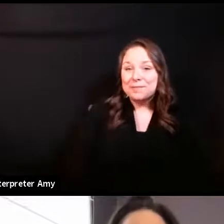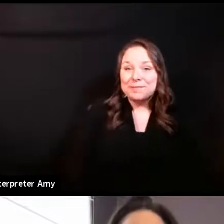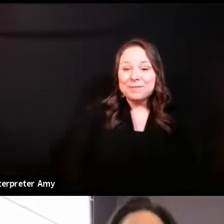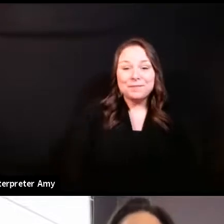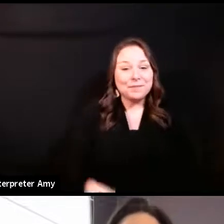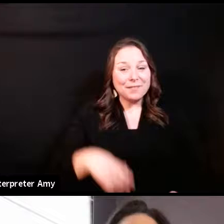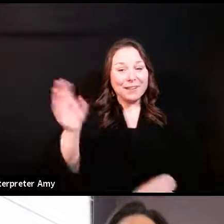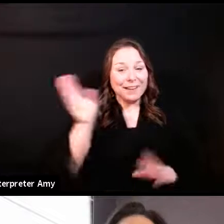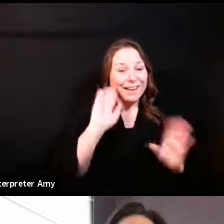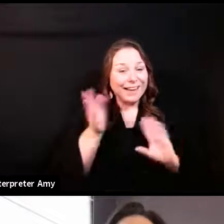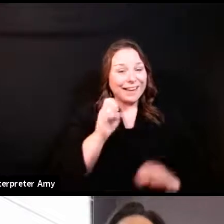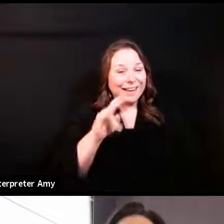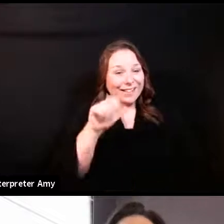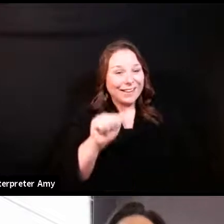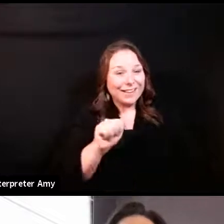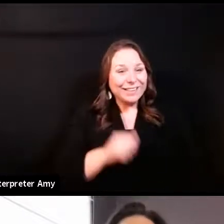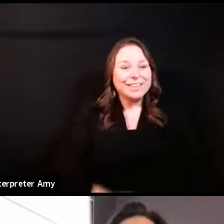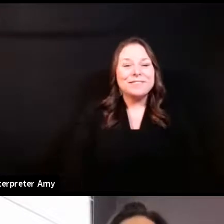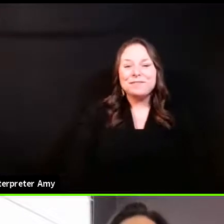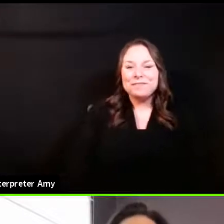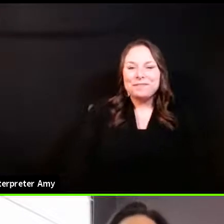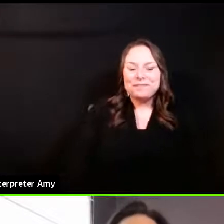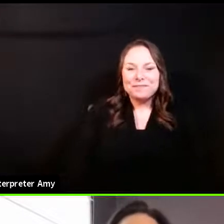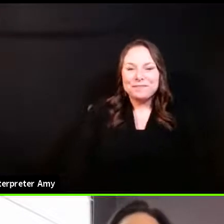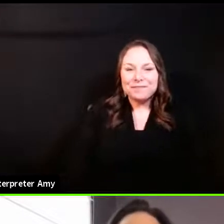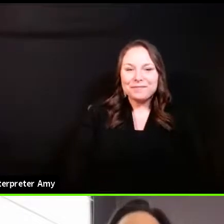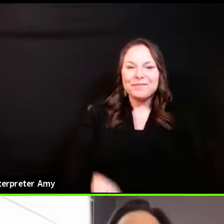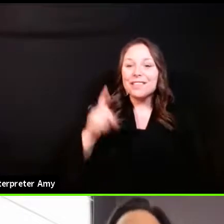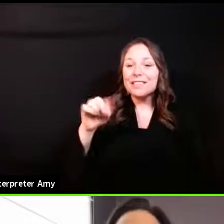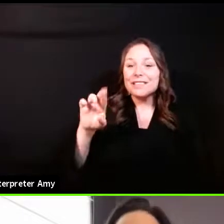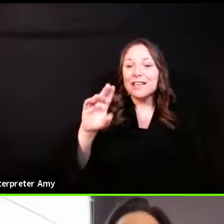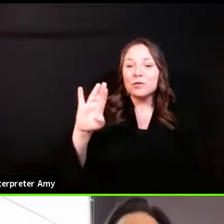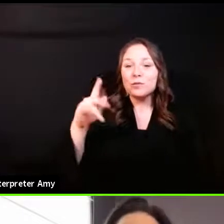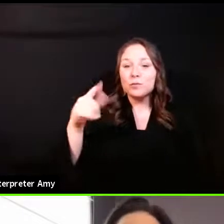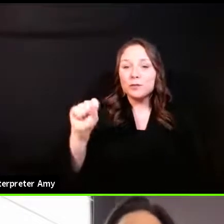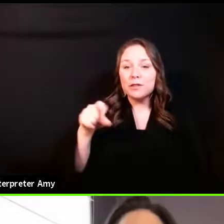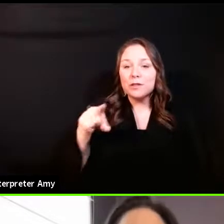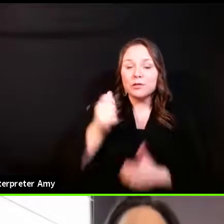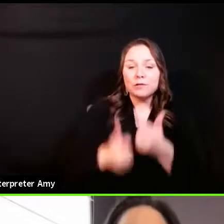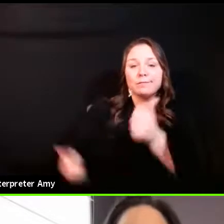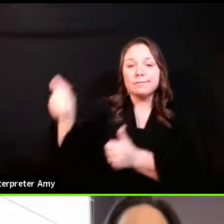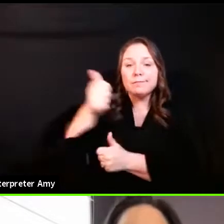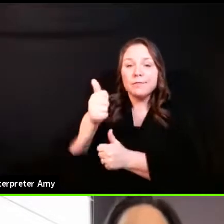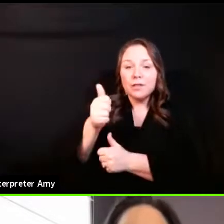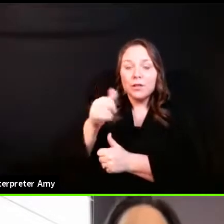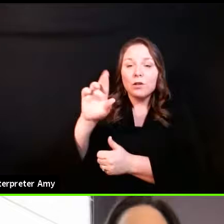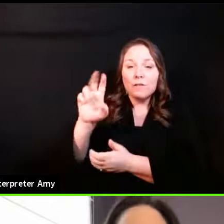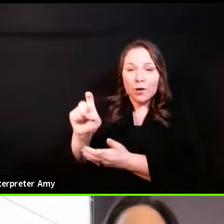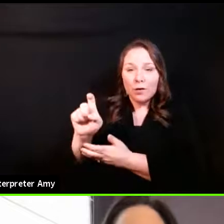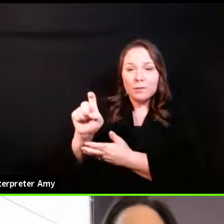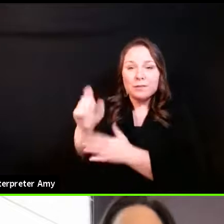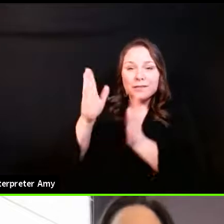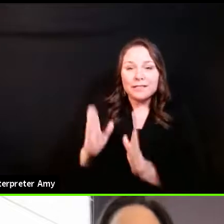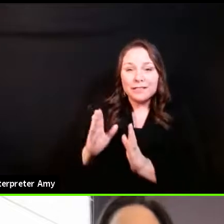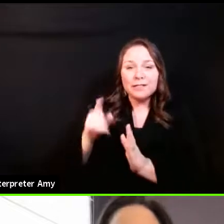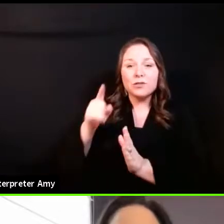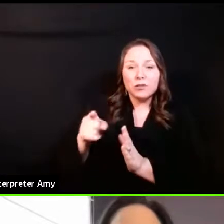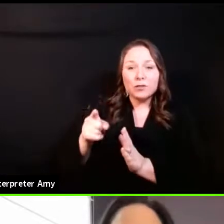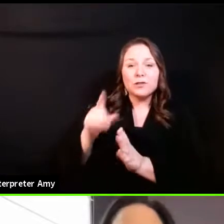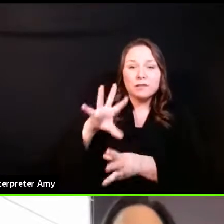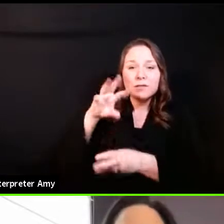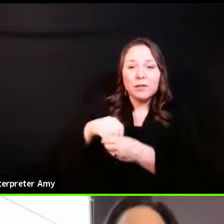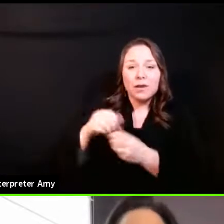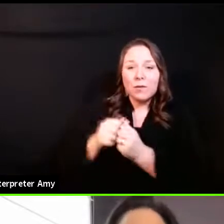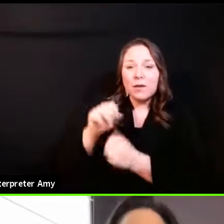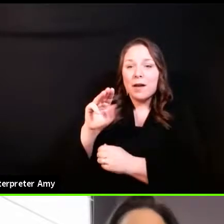Hi, Erica. Nice to see you. So Dr. Briggs is America's senior pharmacist. So she reviews medical donations made to Americares and is